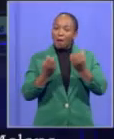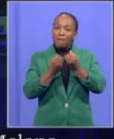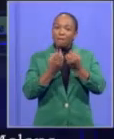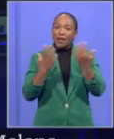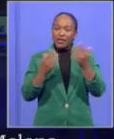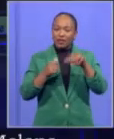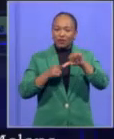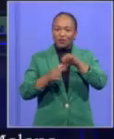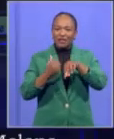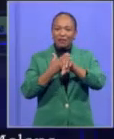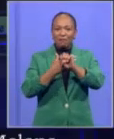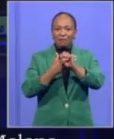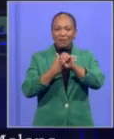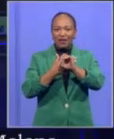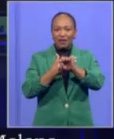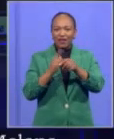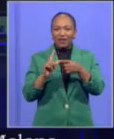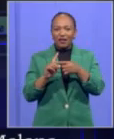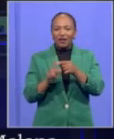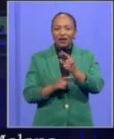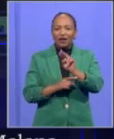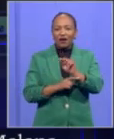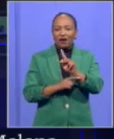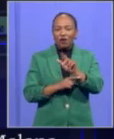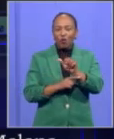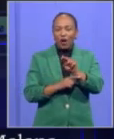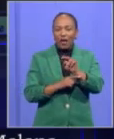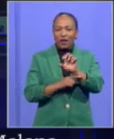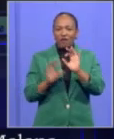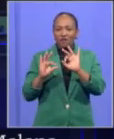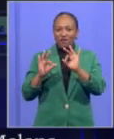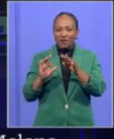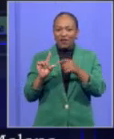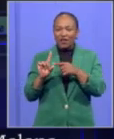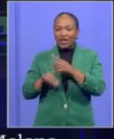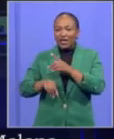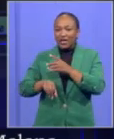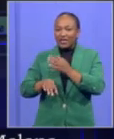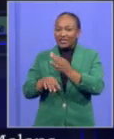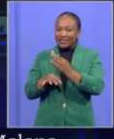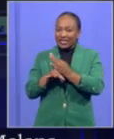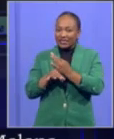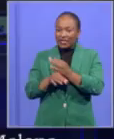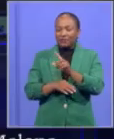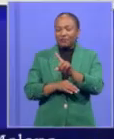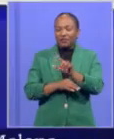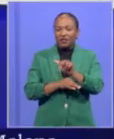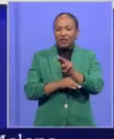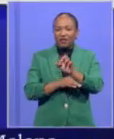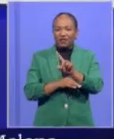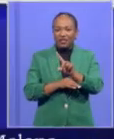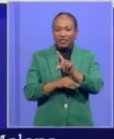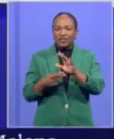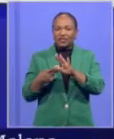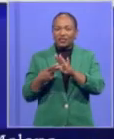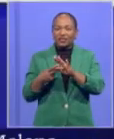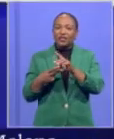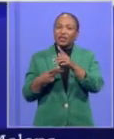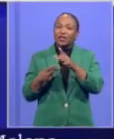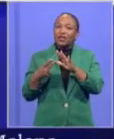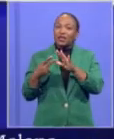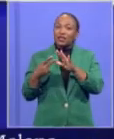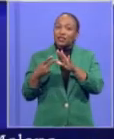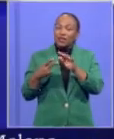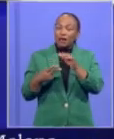mane social media la Hankwane, mme re amohela jwalo ntate David Mmetebo mmoho le mora wa bona e leng Kgosi. Lelapa la Hankwane